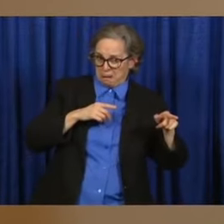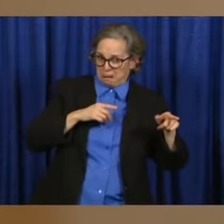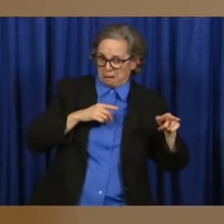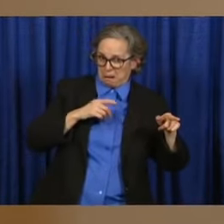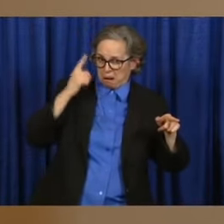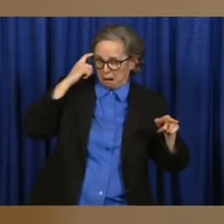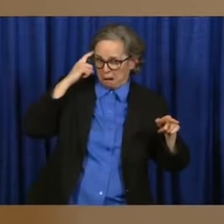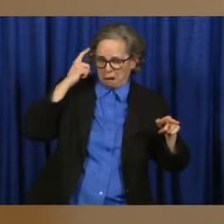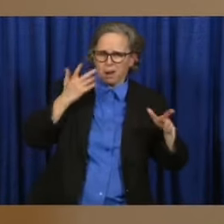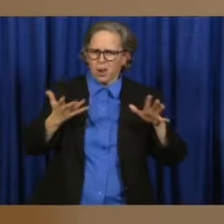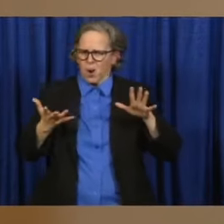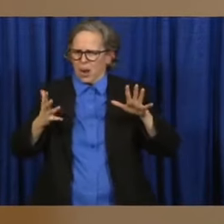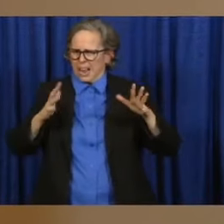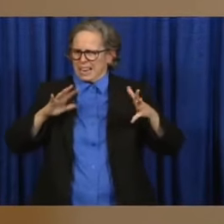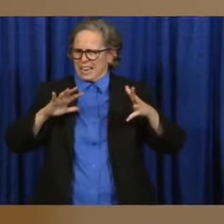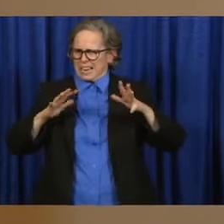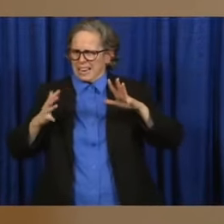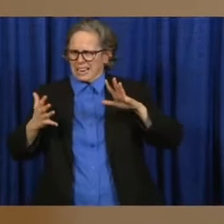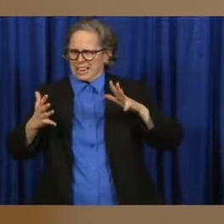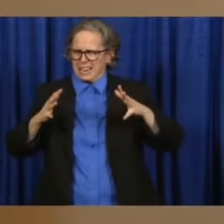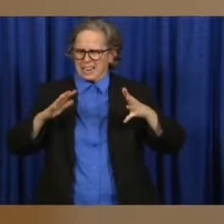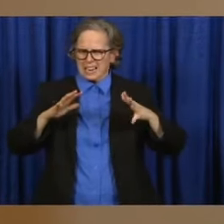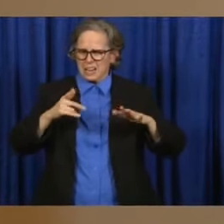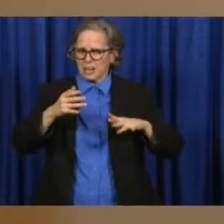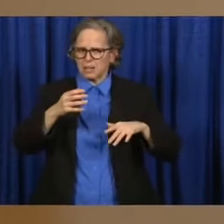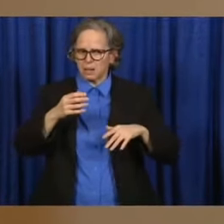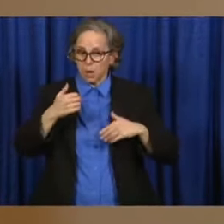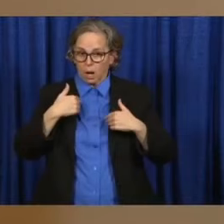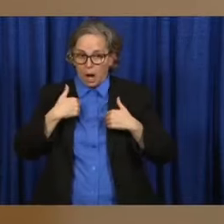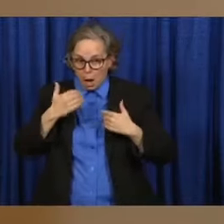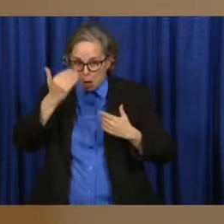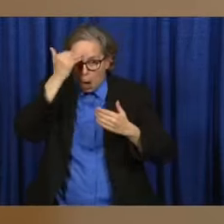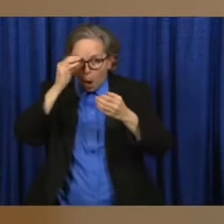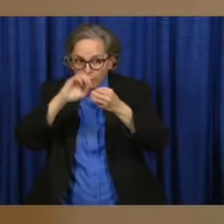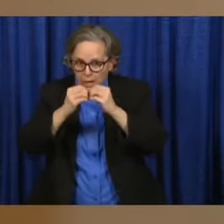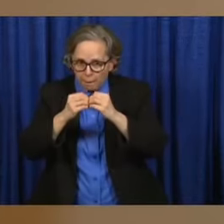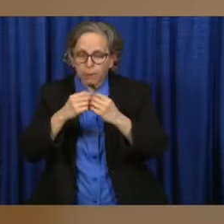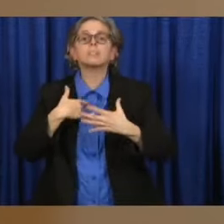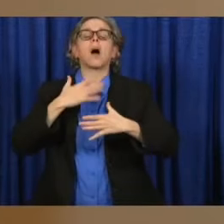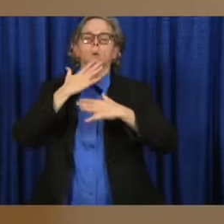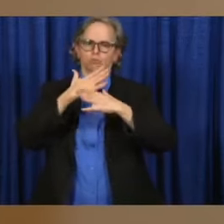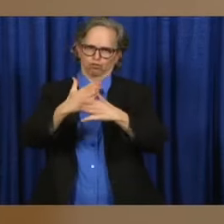absolutely as soon as we can share that. And thank you very much. You're welcome. We appreciate it. Okay, thank you.